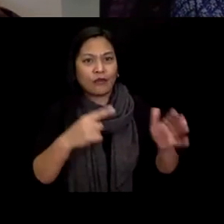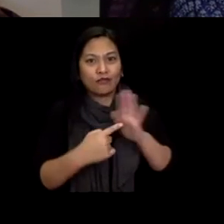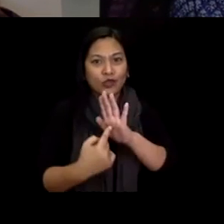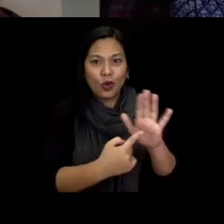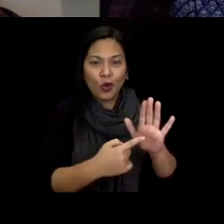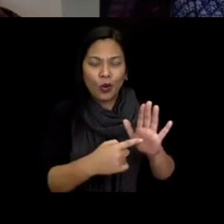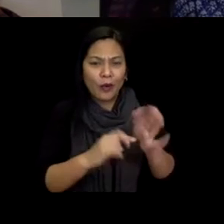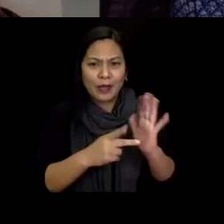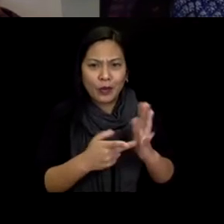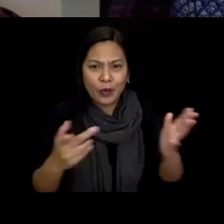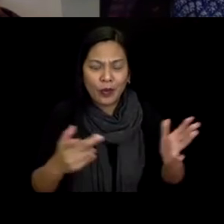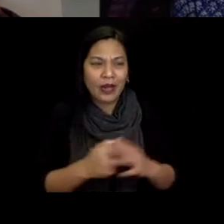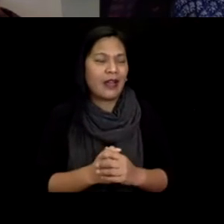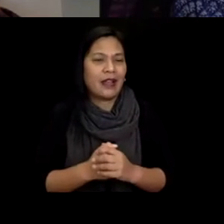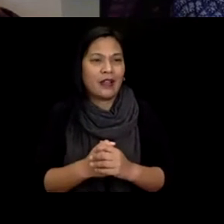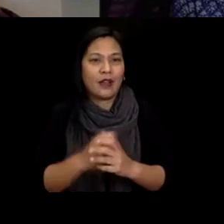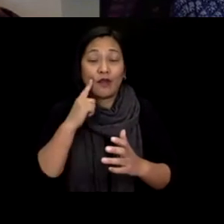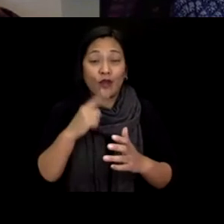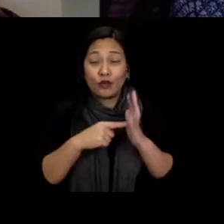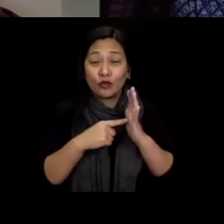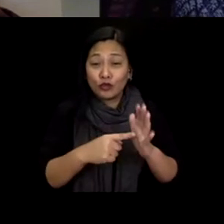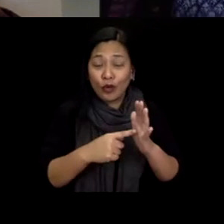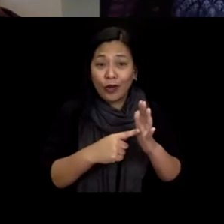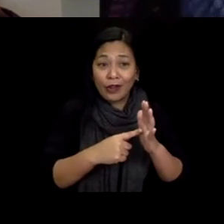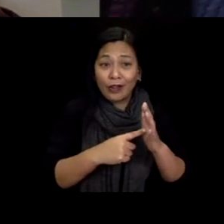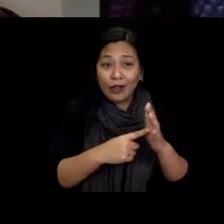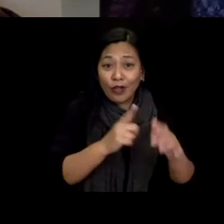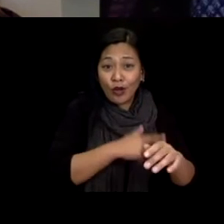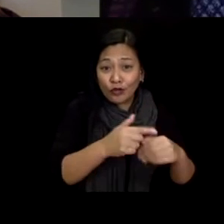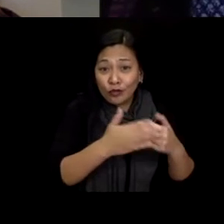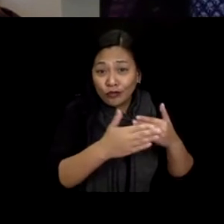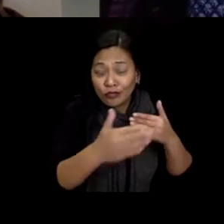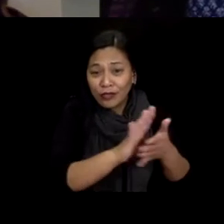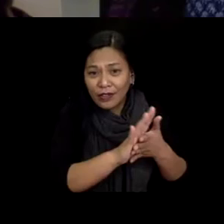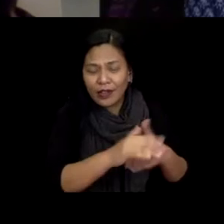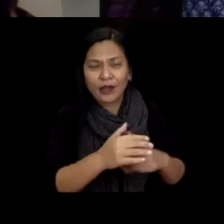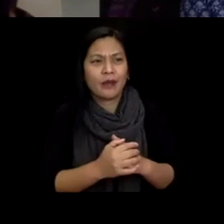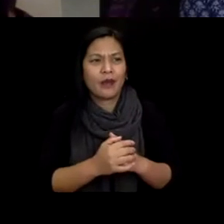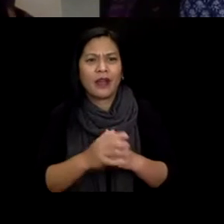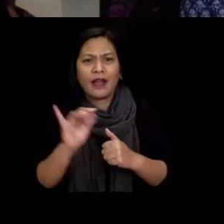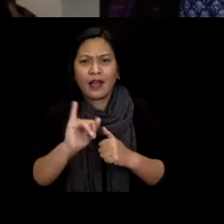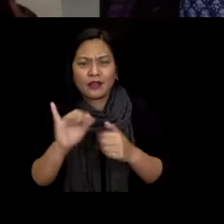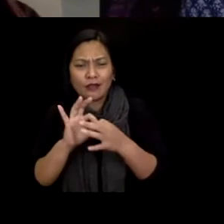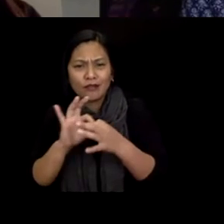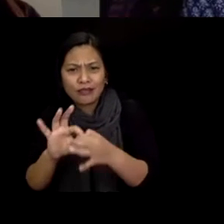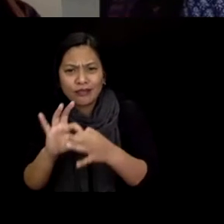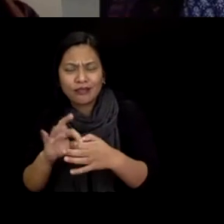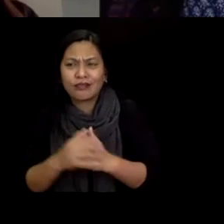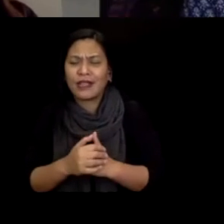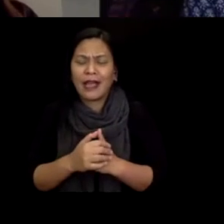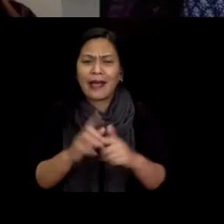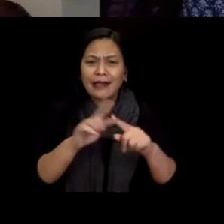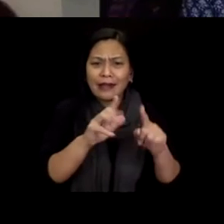about longer term community building in the topics and the media that we're working with.